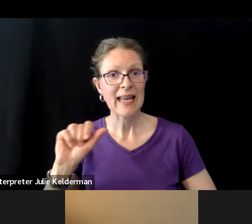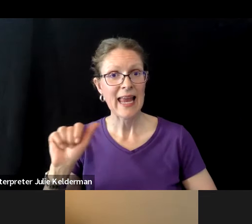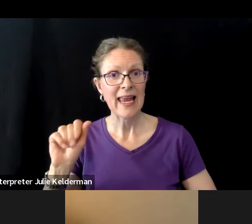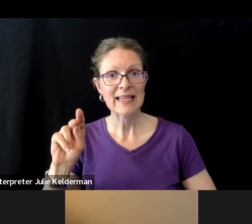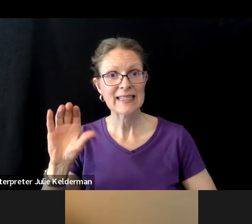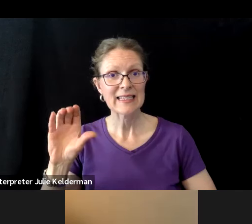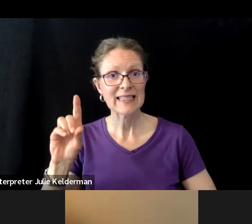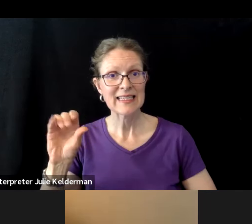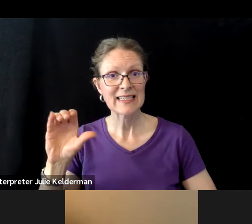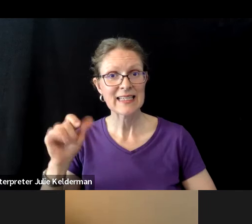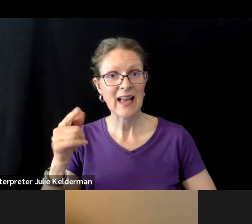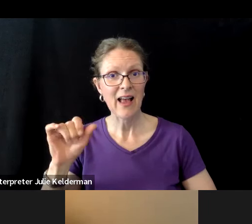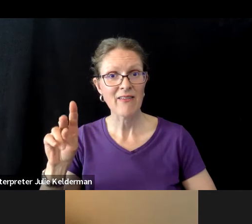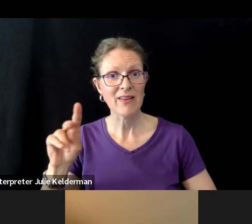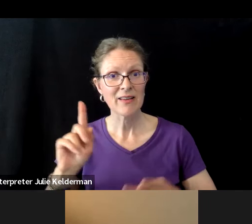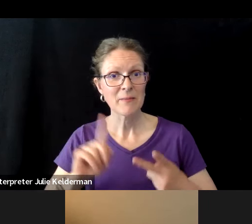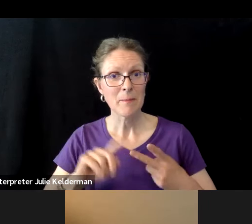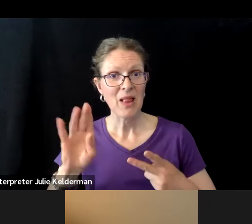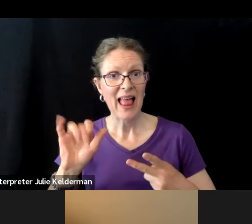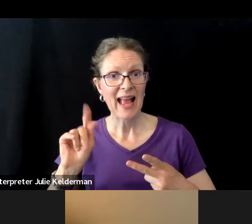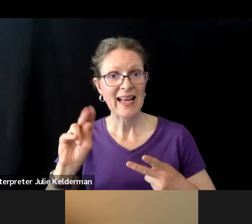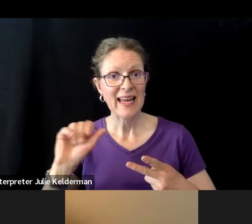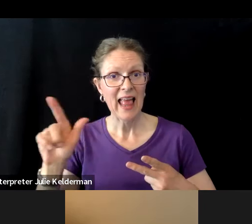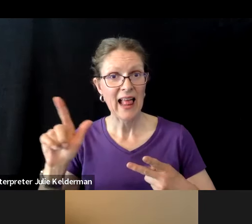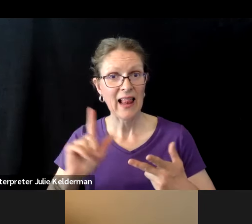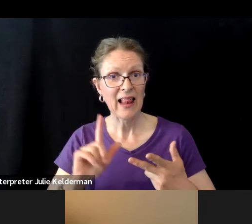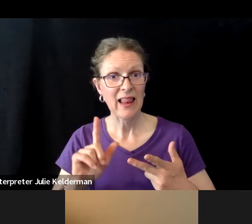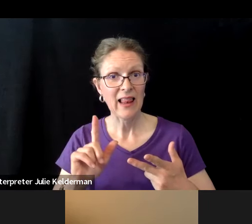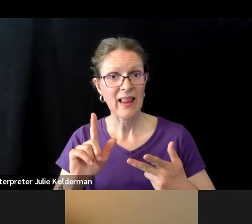at 5DO4 at